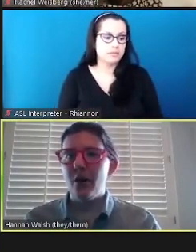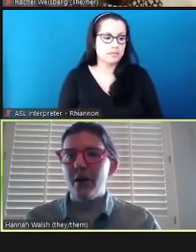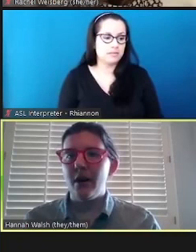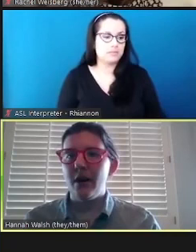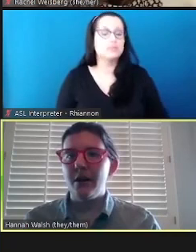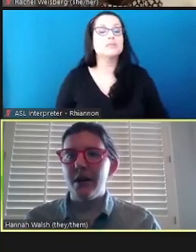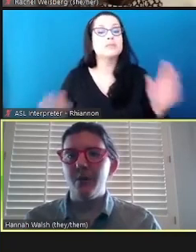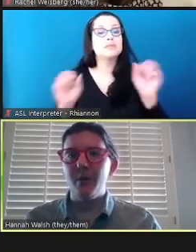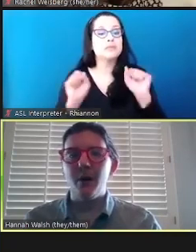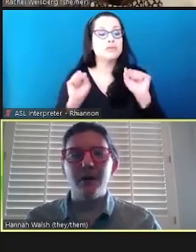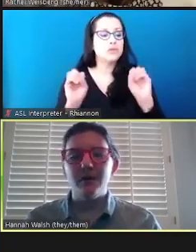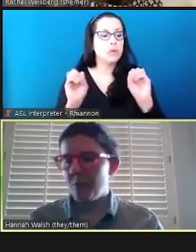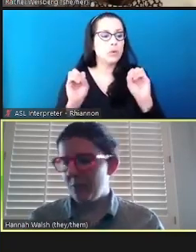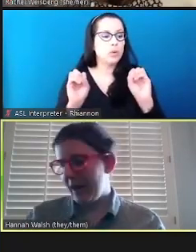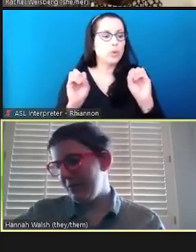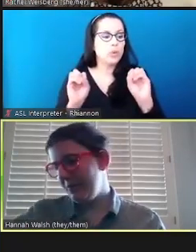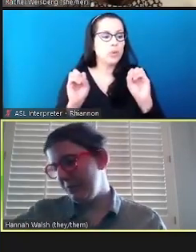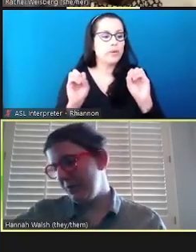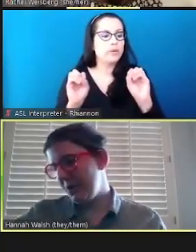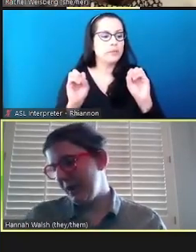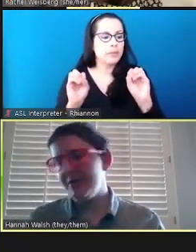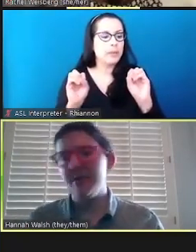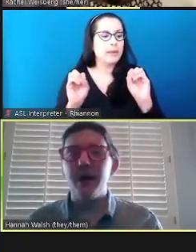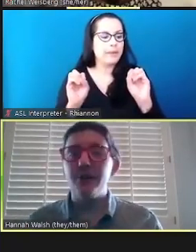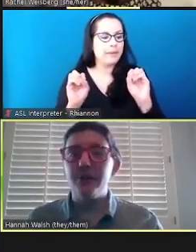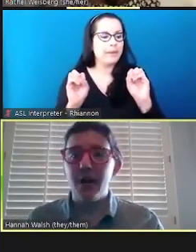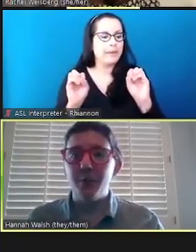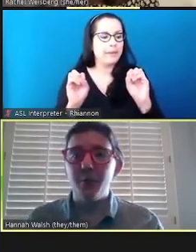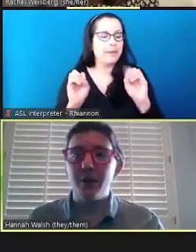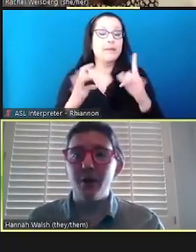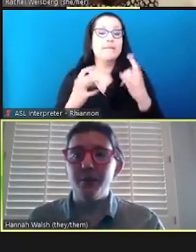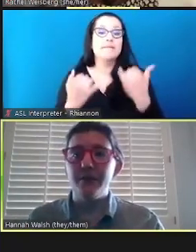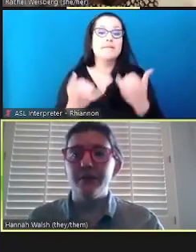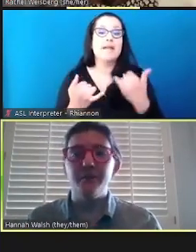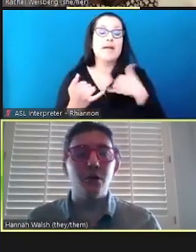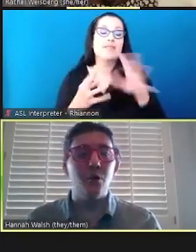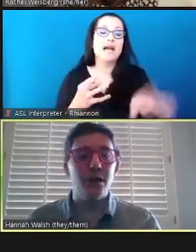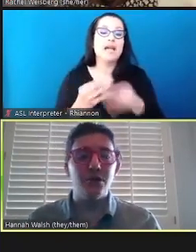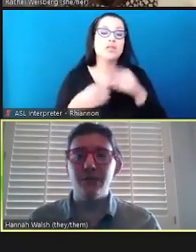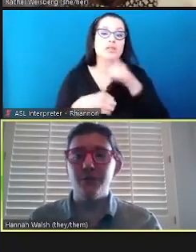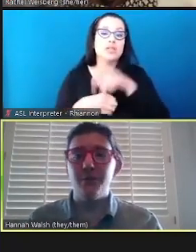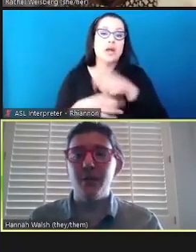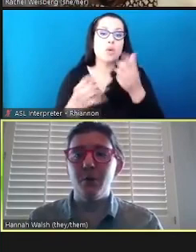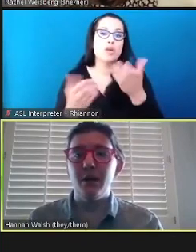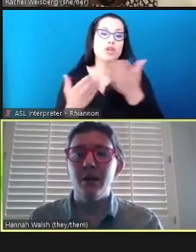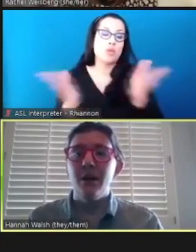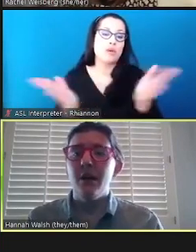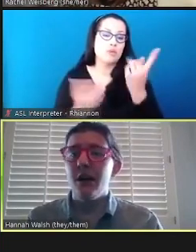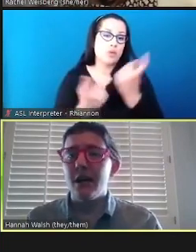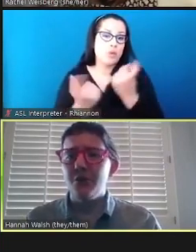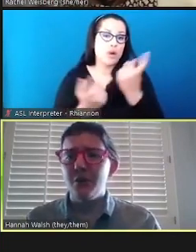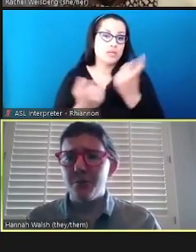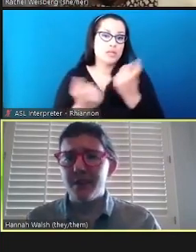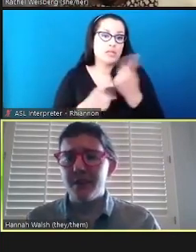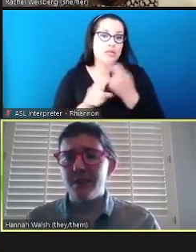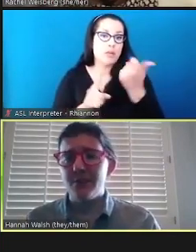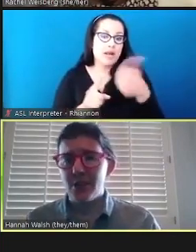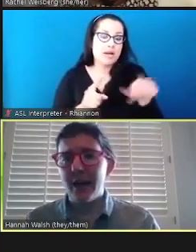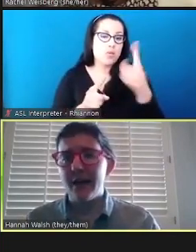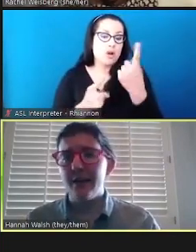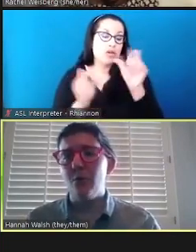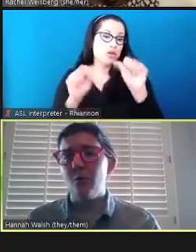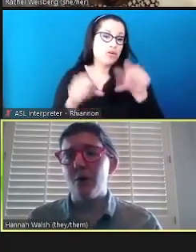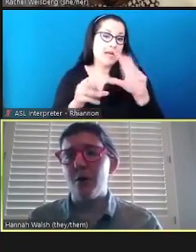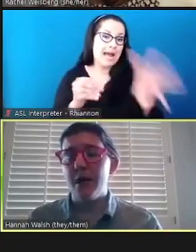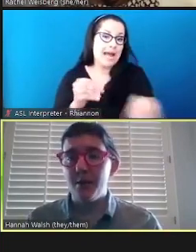So now we have some extra time. We want to open this up to questions from anyone. Again, you can put them in the